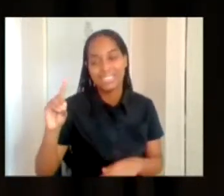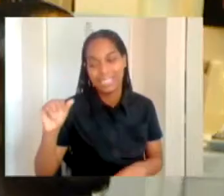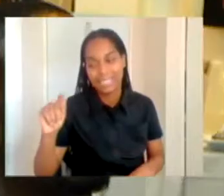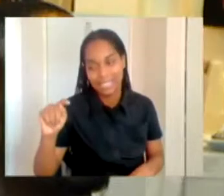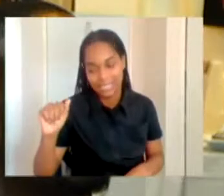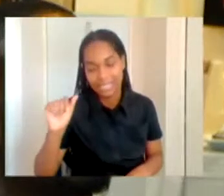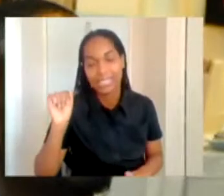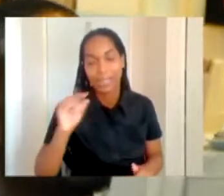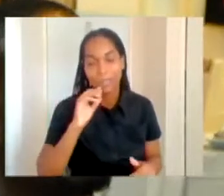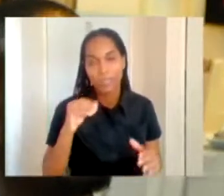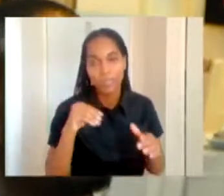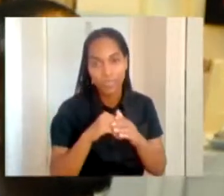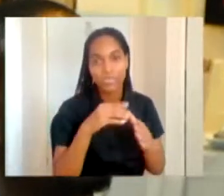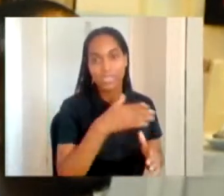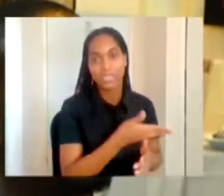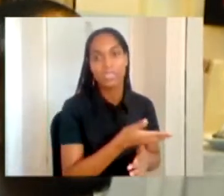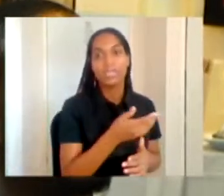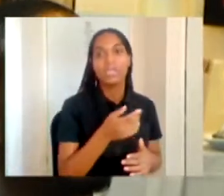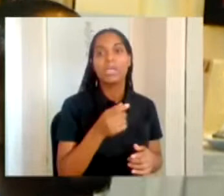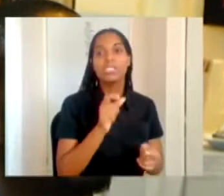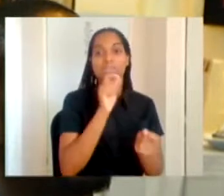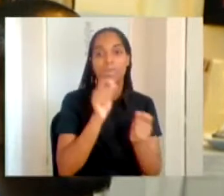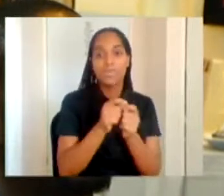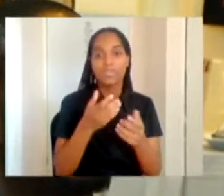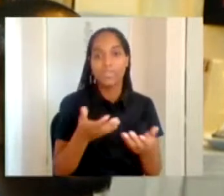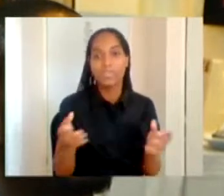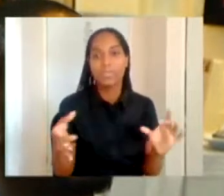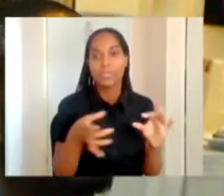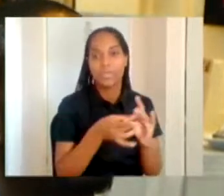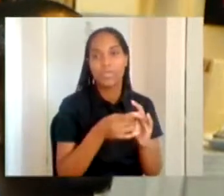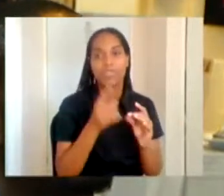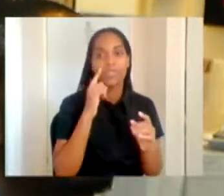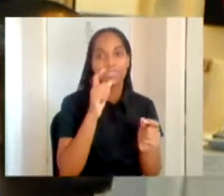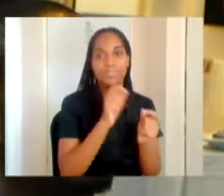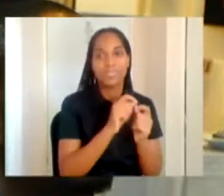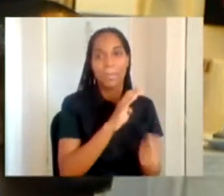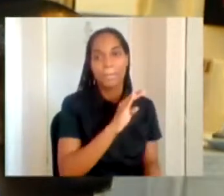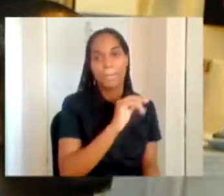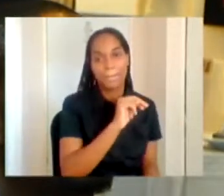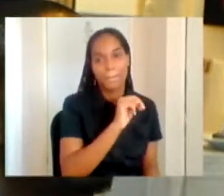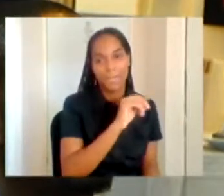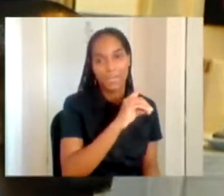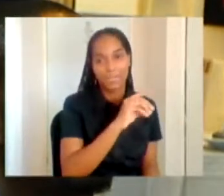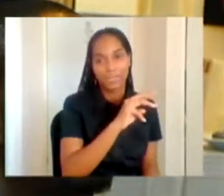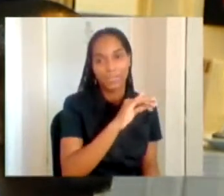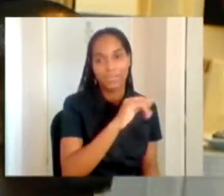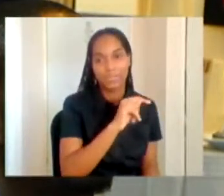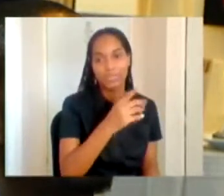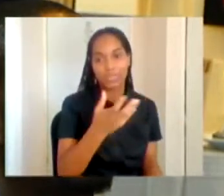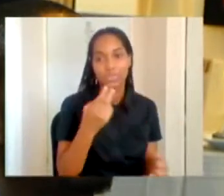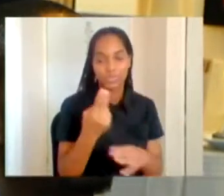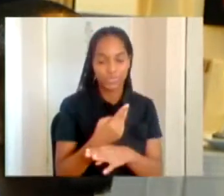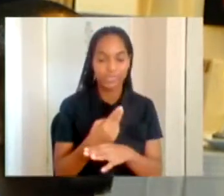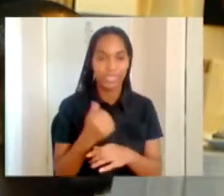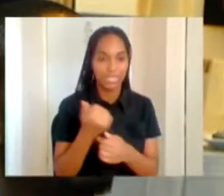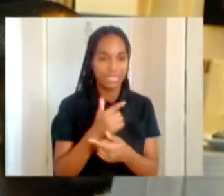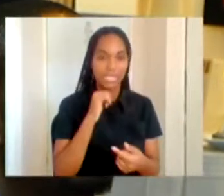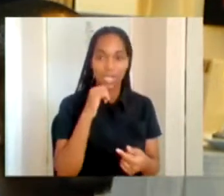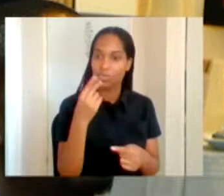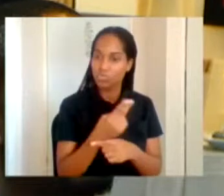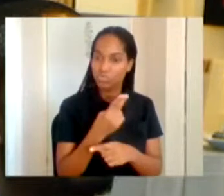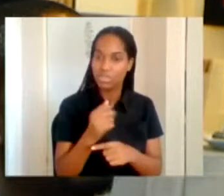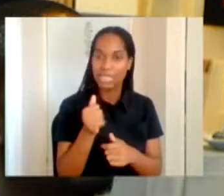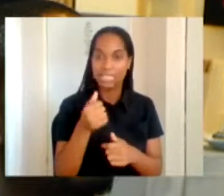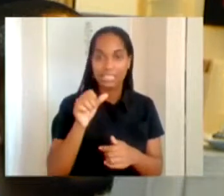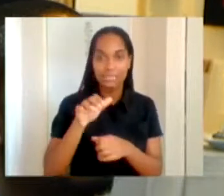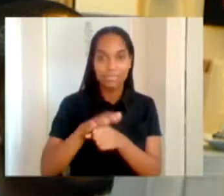clip everything to a specific bandwidth that you want to use. So anything that's not being used, any space that's not